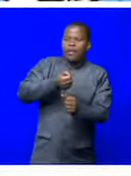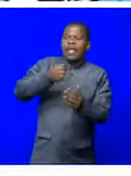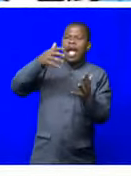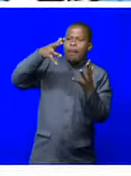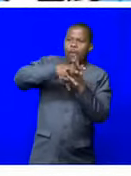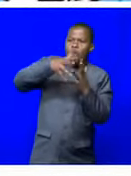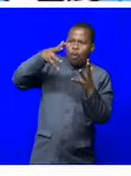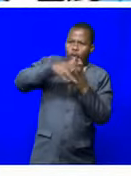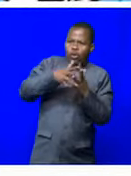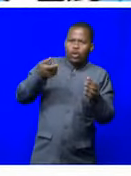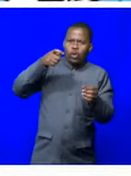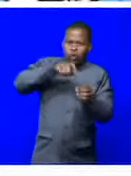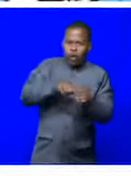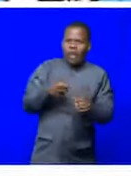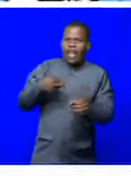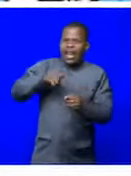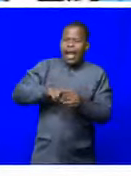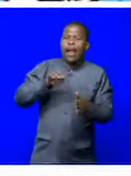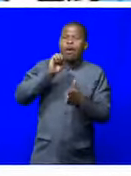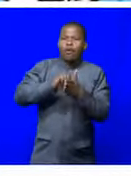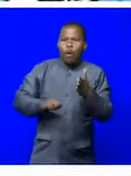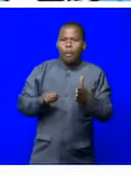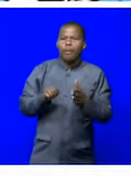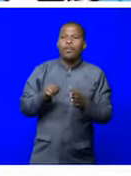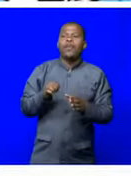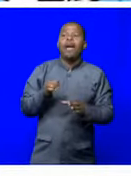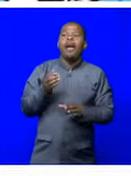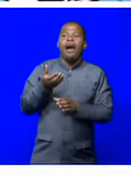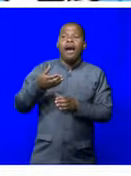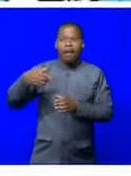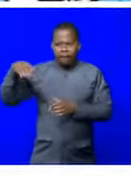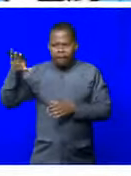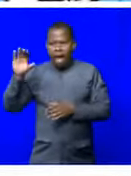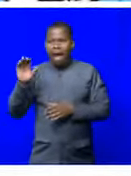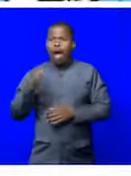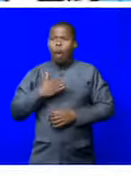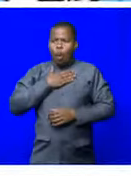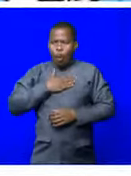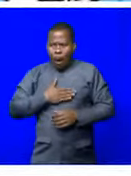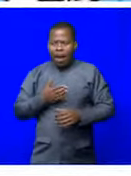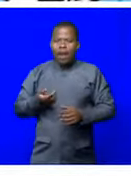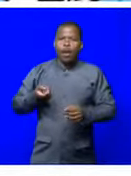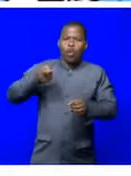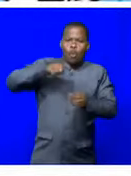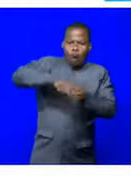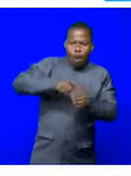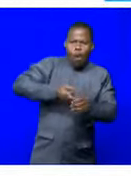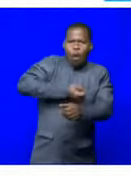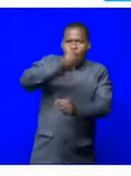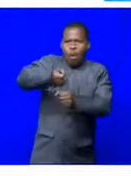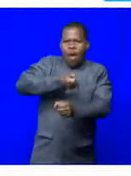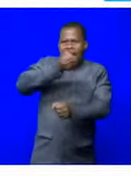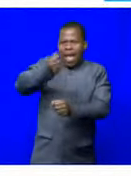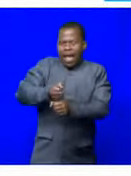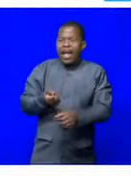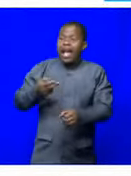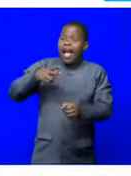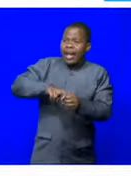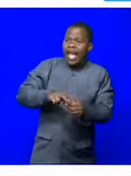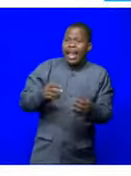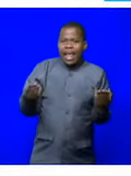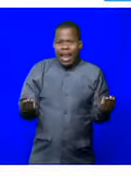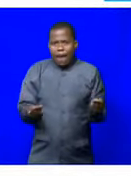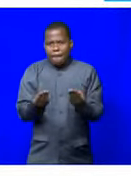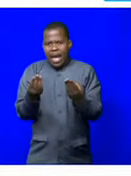lasathuthukile. Kanti labantfu ngilabasuka emaveni abo bayofuna emathuba emisebenti kulamanye emave. Ngaleyo ndlela babese